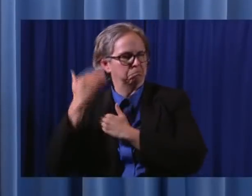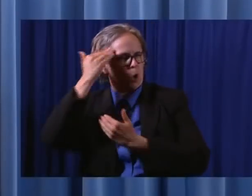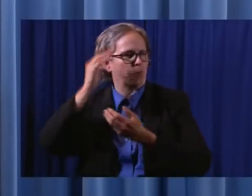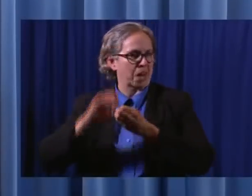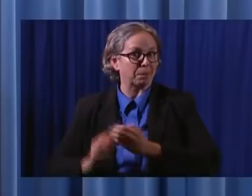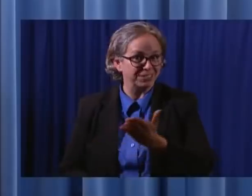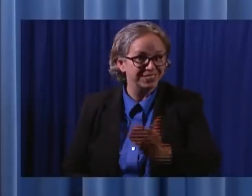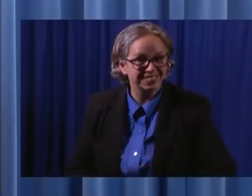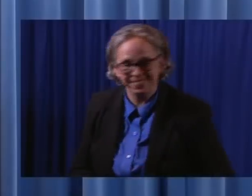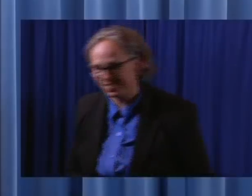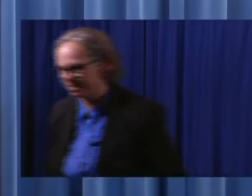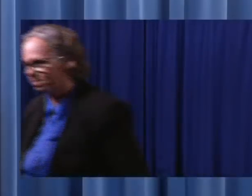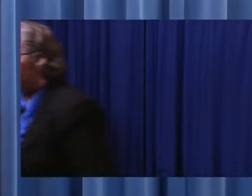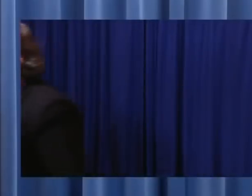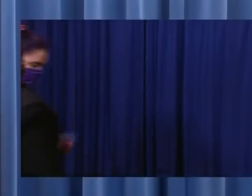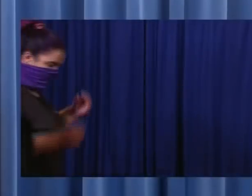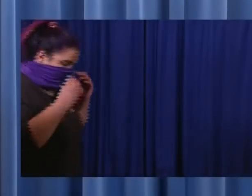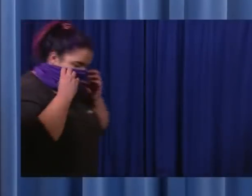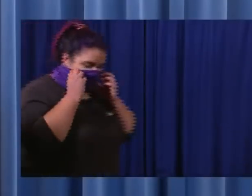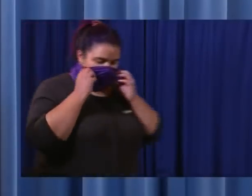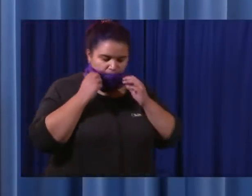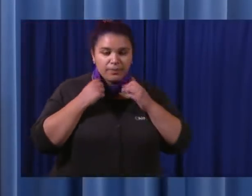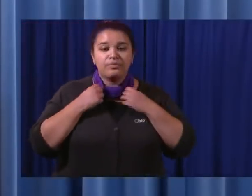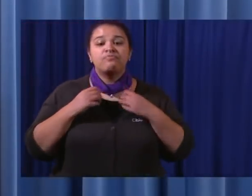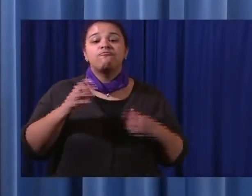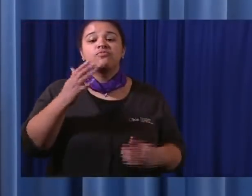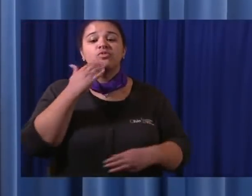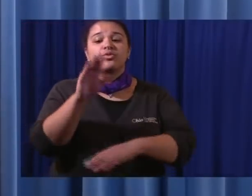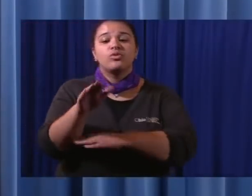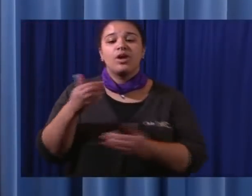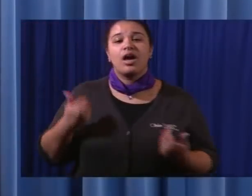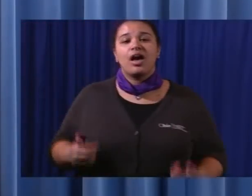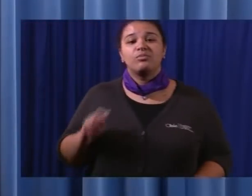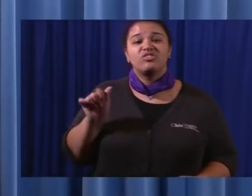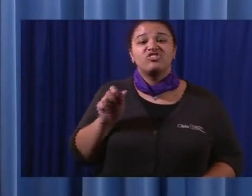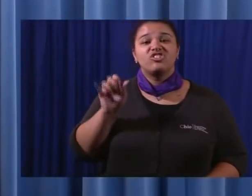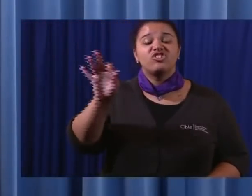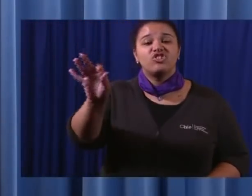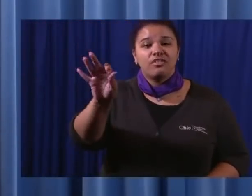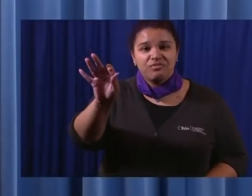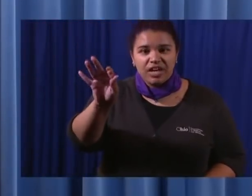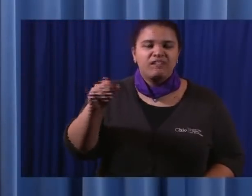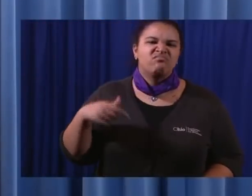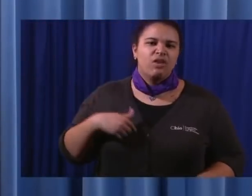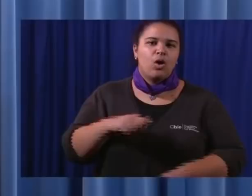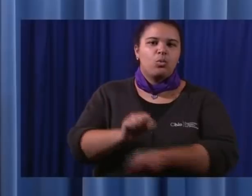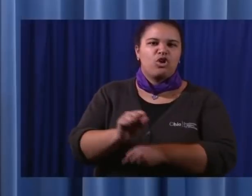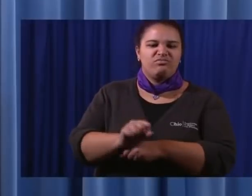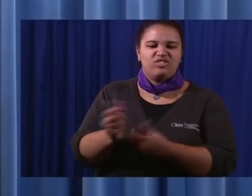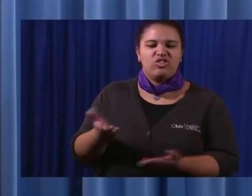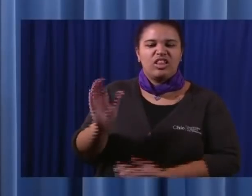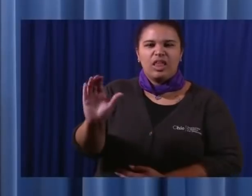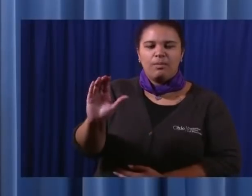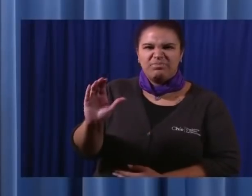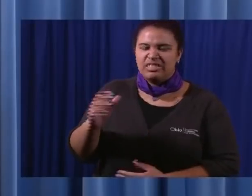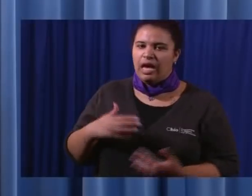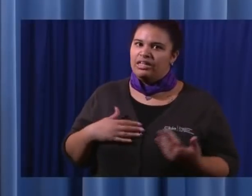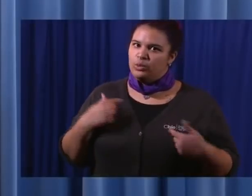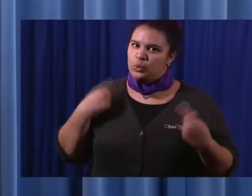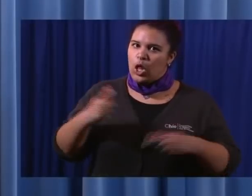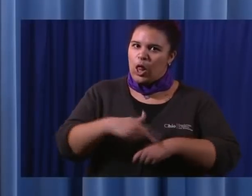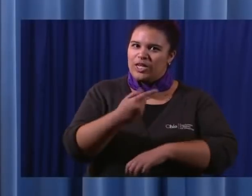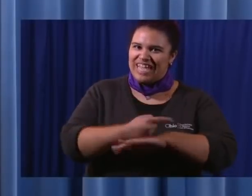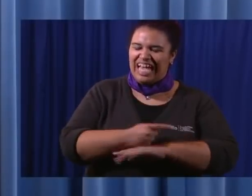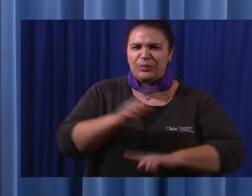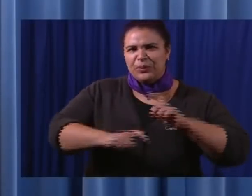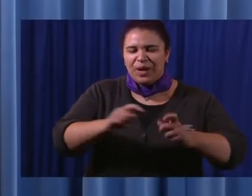Good afternoon, Governor. Jeff Reddick with ABC 6 News here in Columbus. Long briefing today. Thank you for taking all these questions. Wonder if you could just reconcile for a